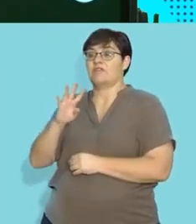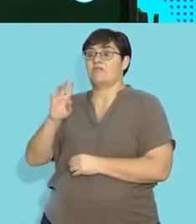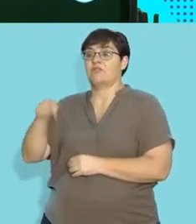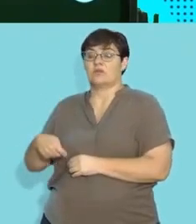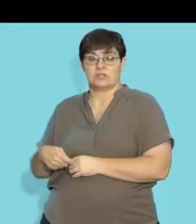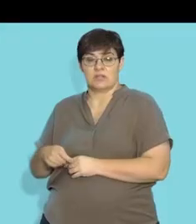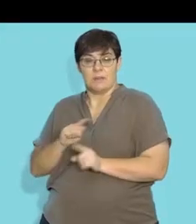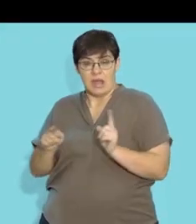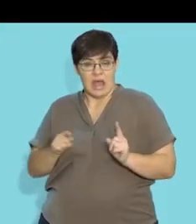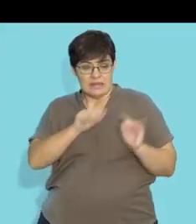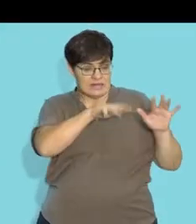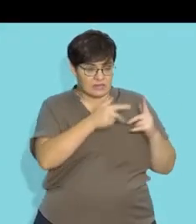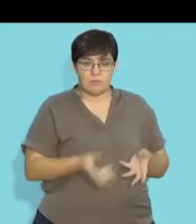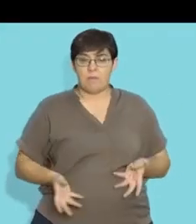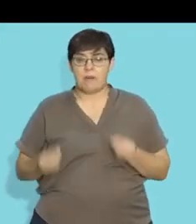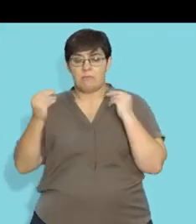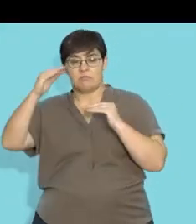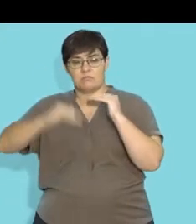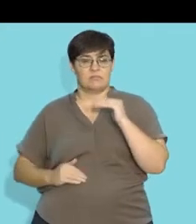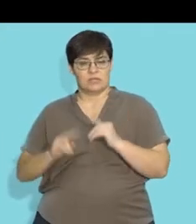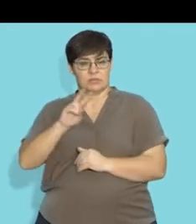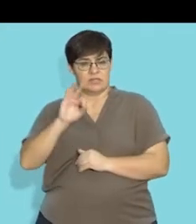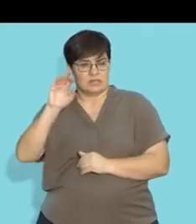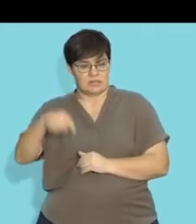manager got 23,000.